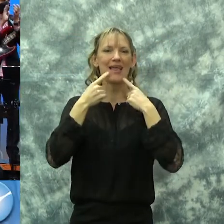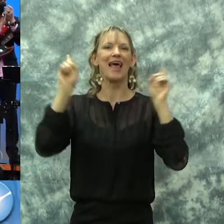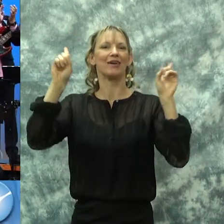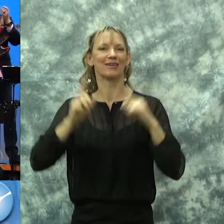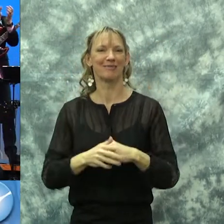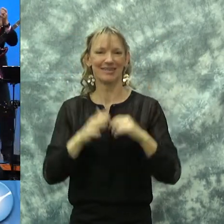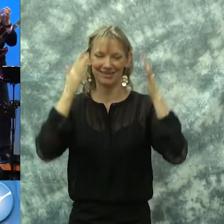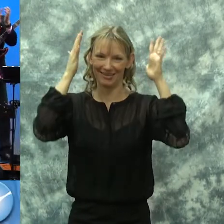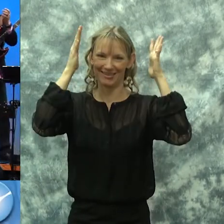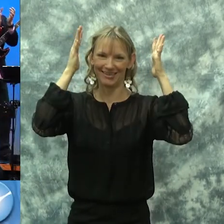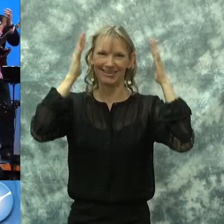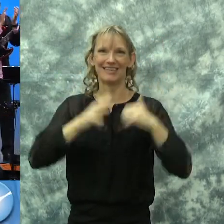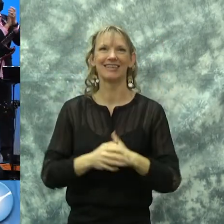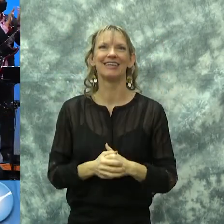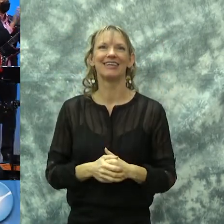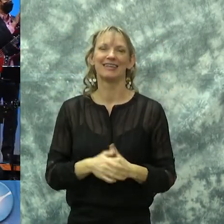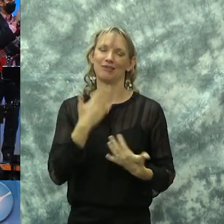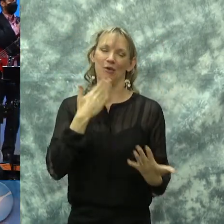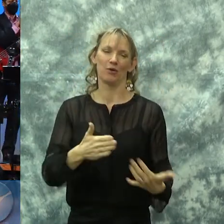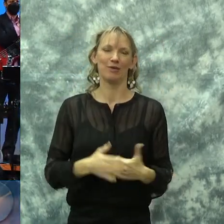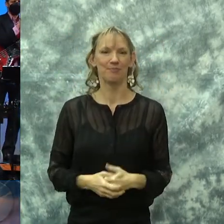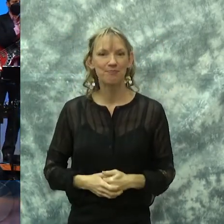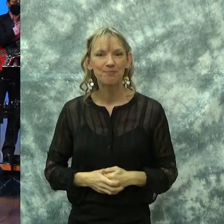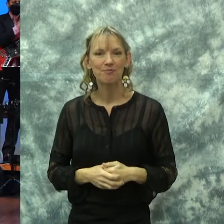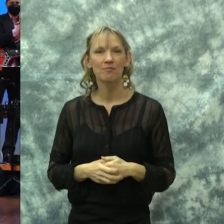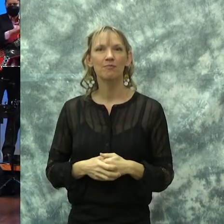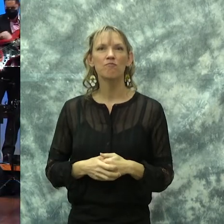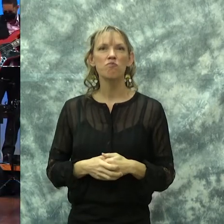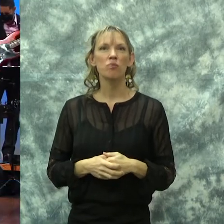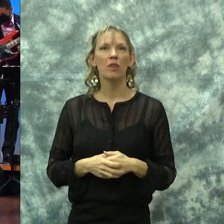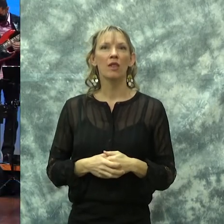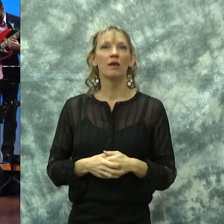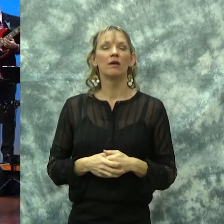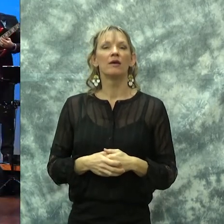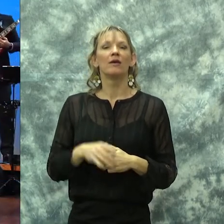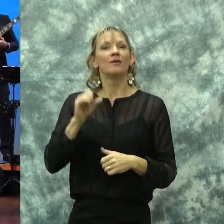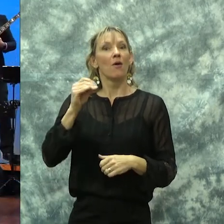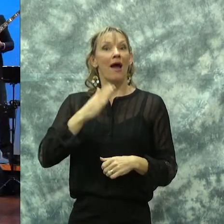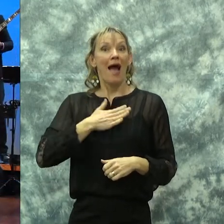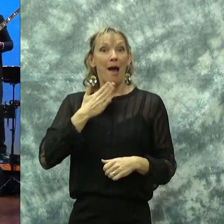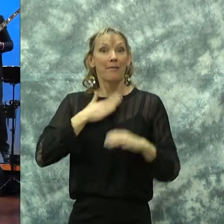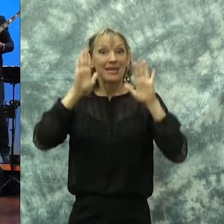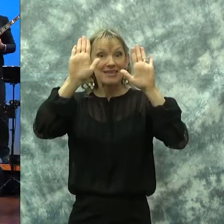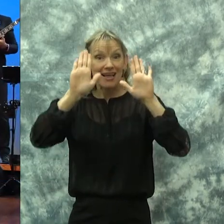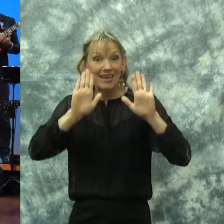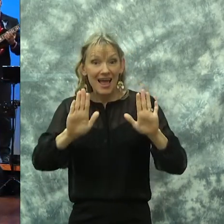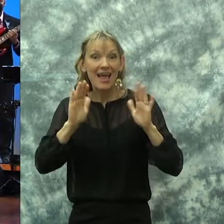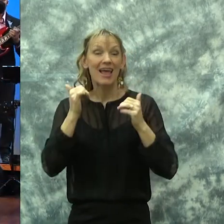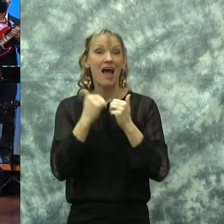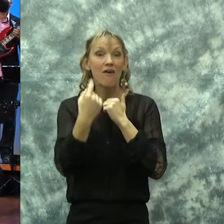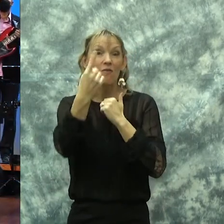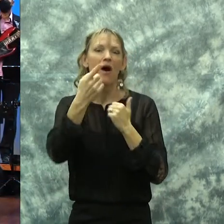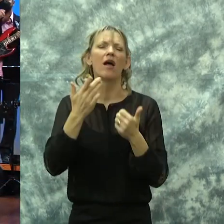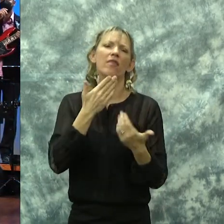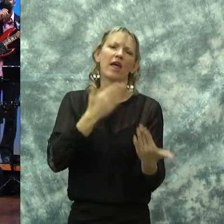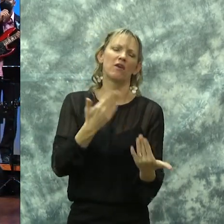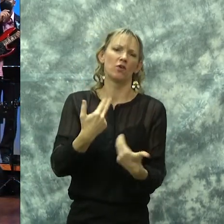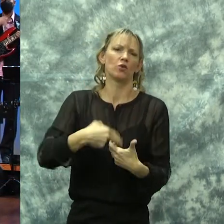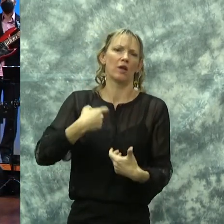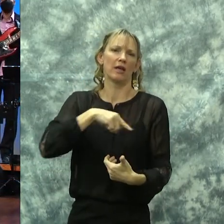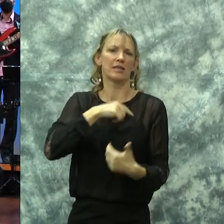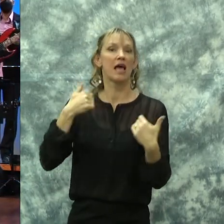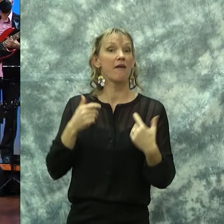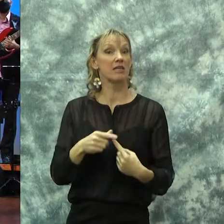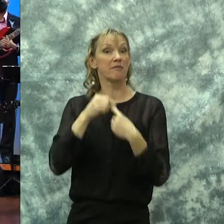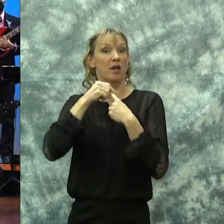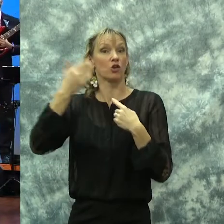announcements. So good. So happy Sunday, everyone. Thank you for joining us. I do have a